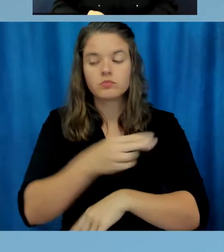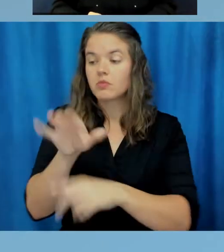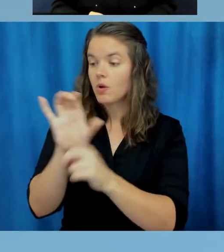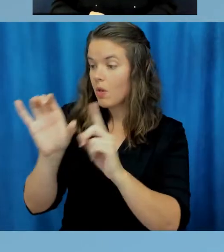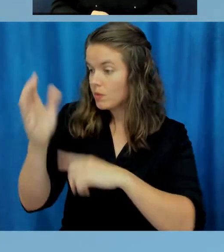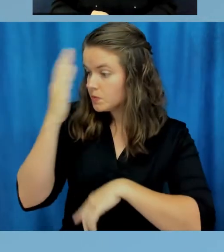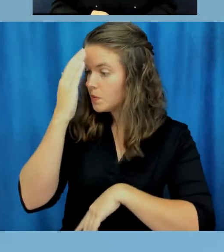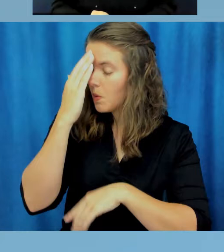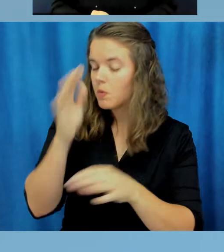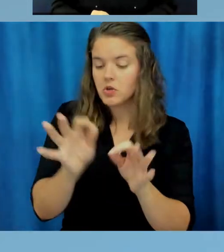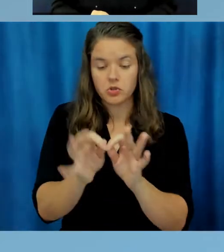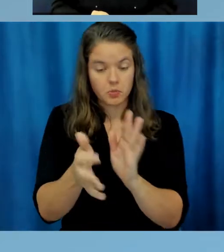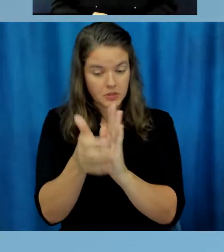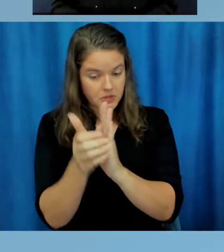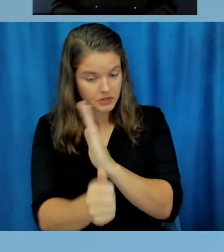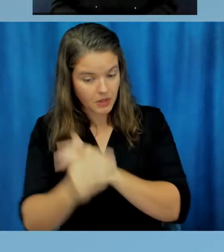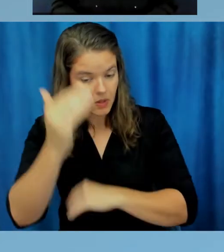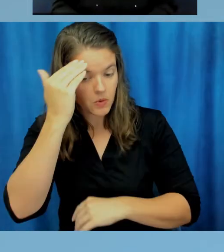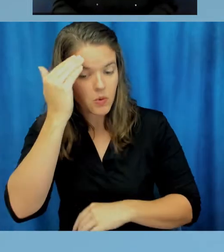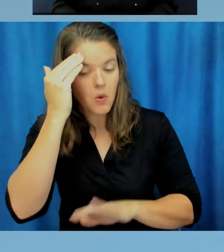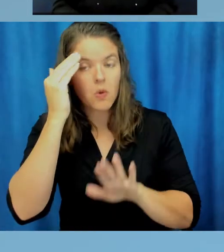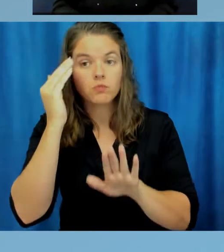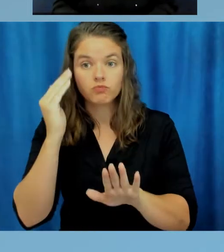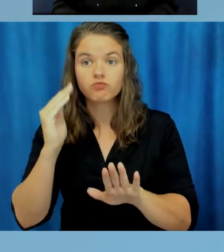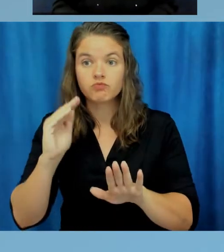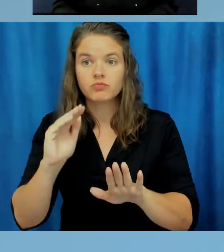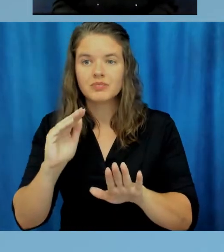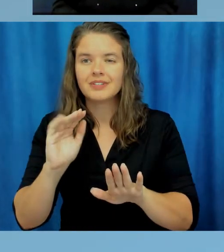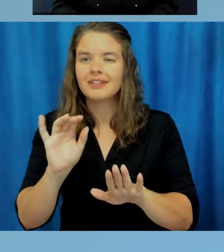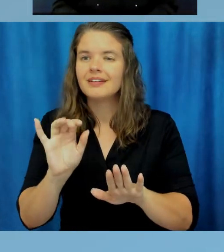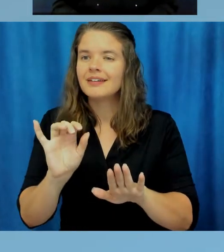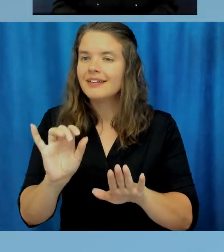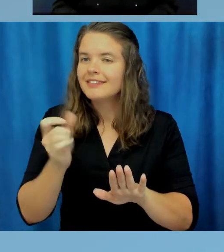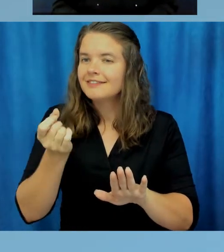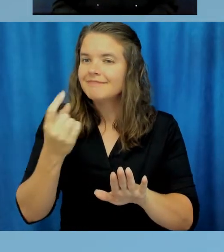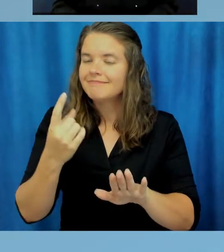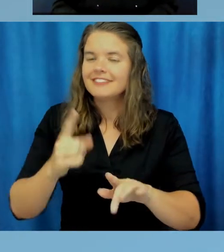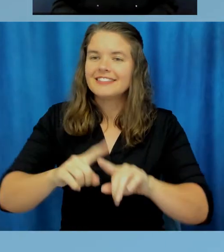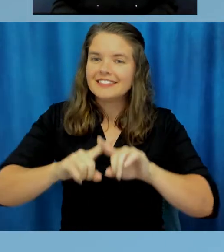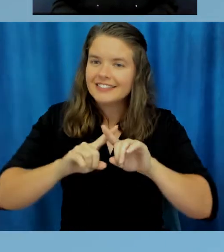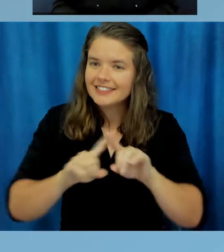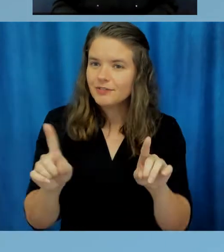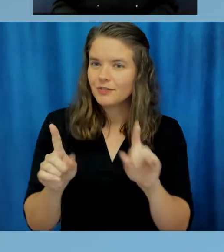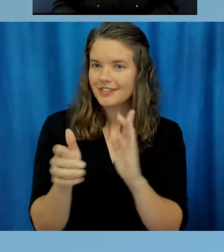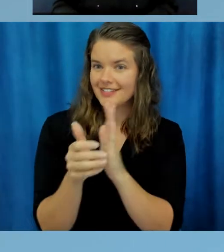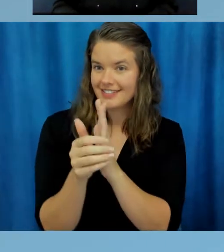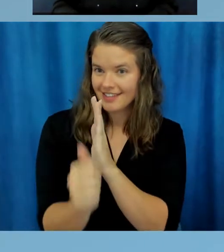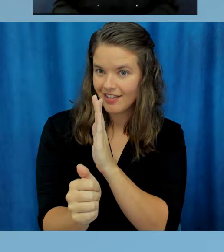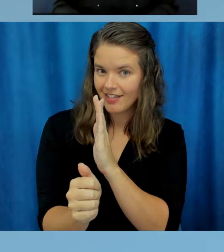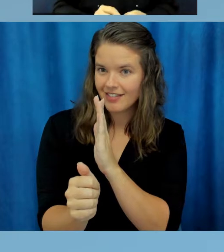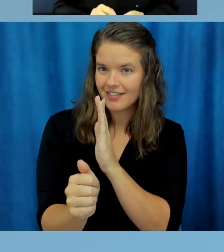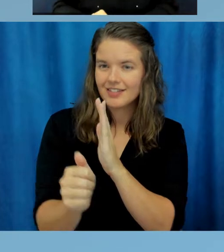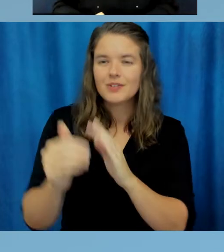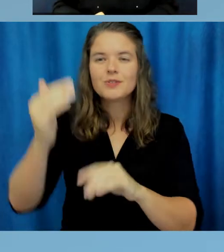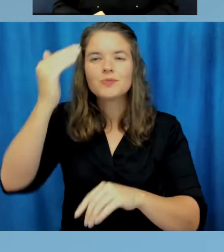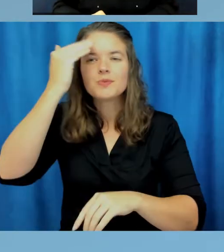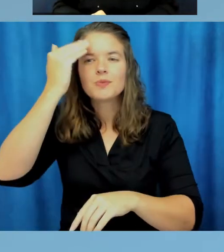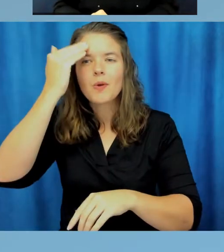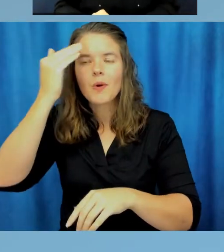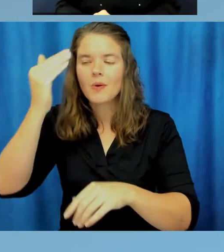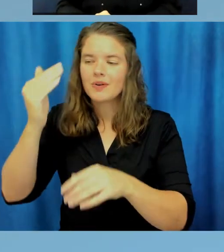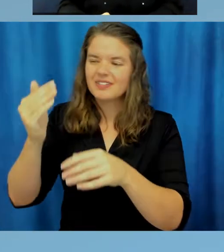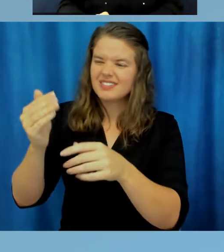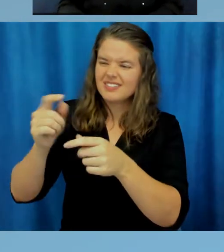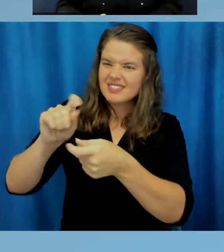understand the skill of interpreting, it's a completely different skill set to know the